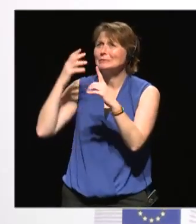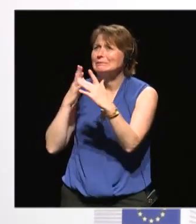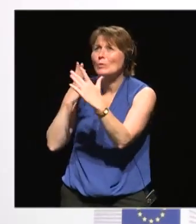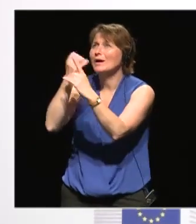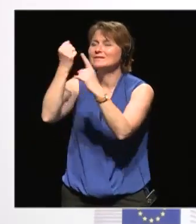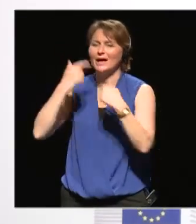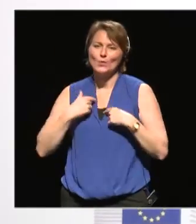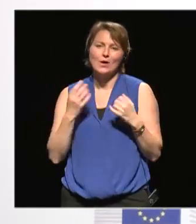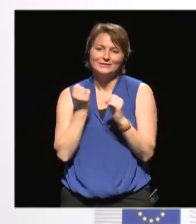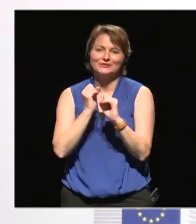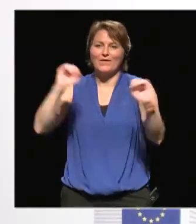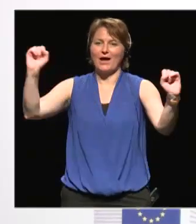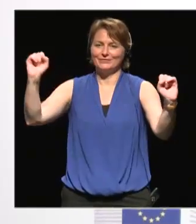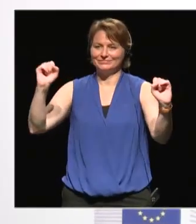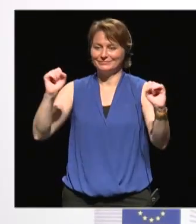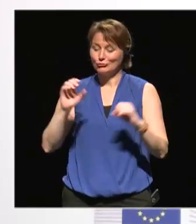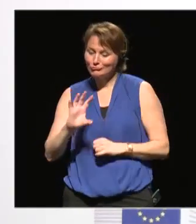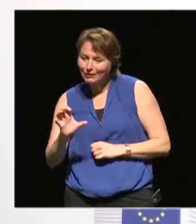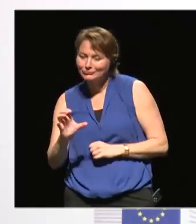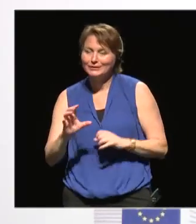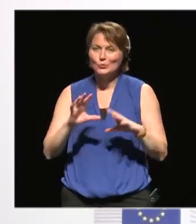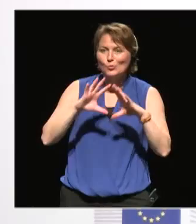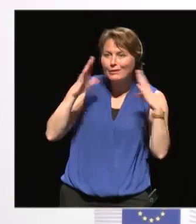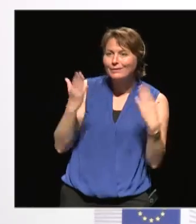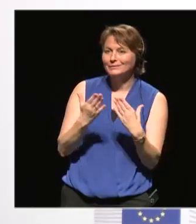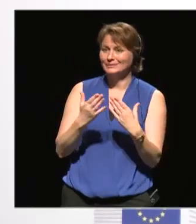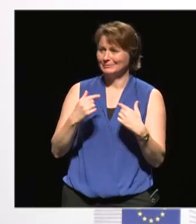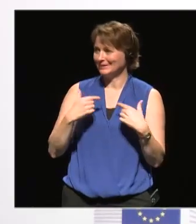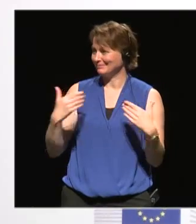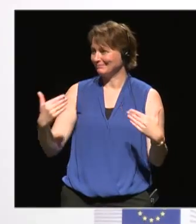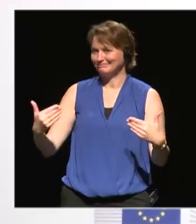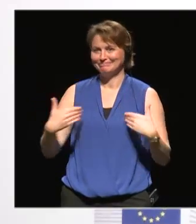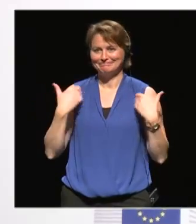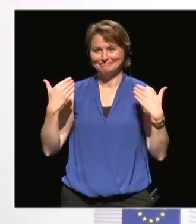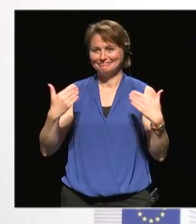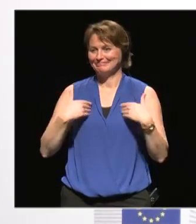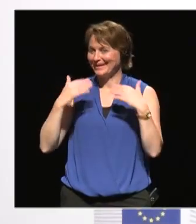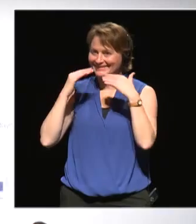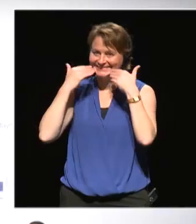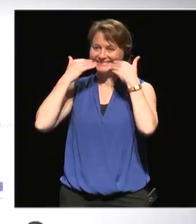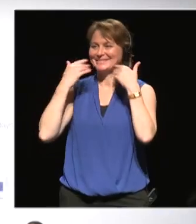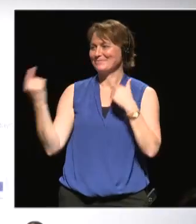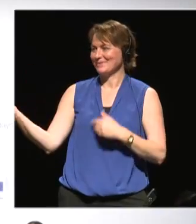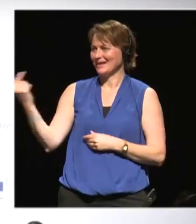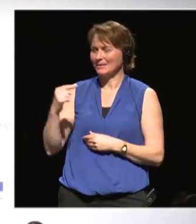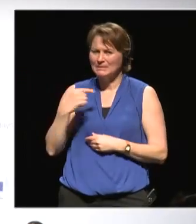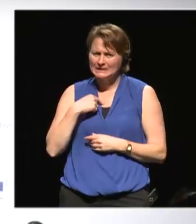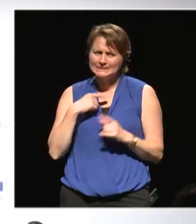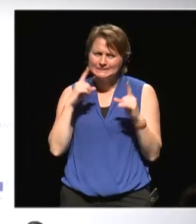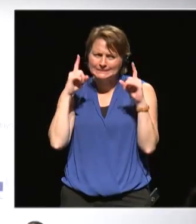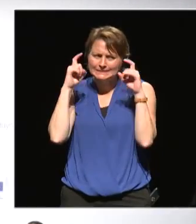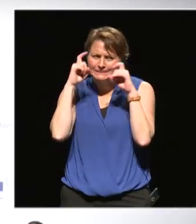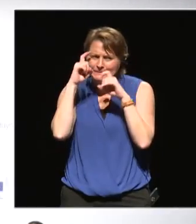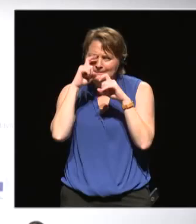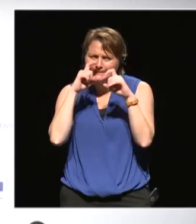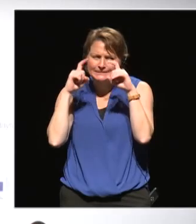as a country, as a world. And I was very happy to be here. I am happy to be here, but I'm a little concerned that there are